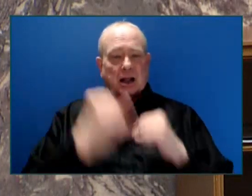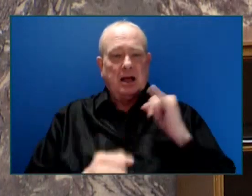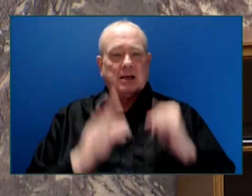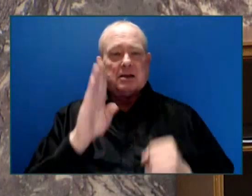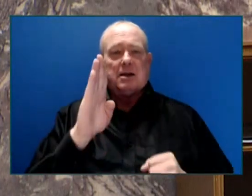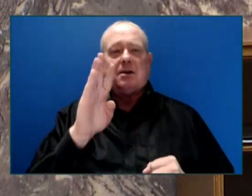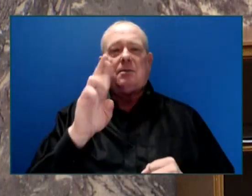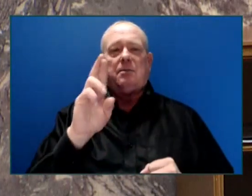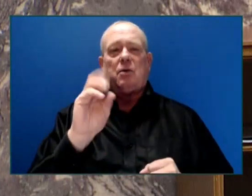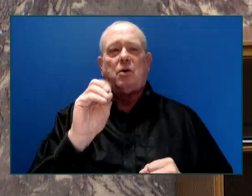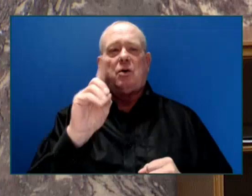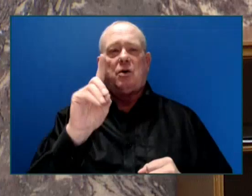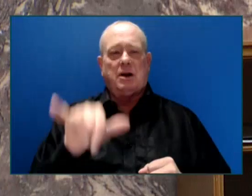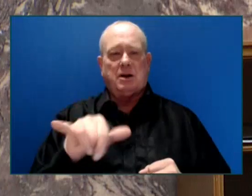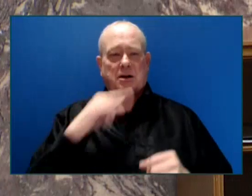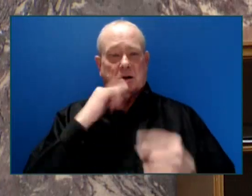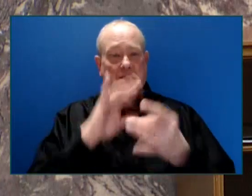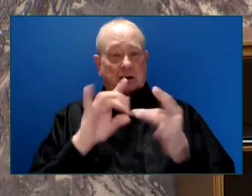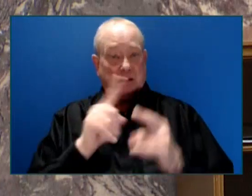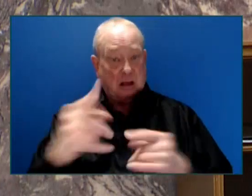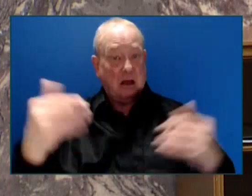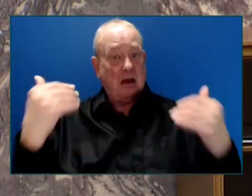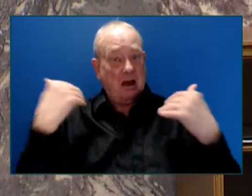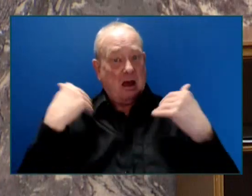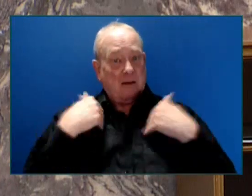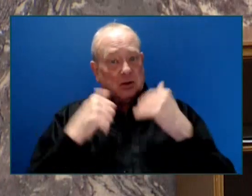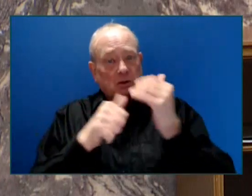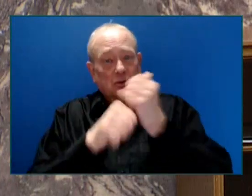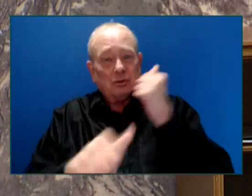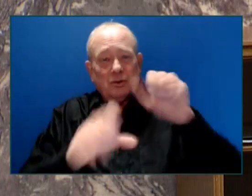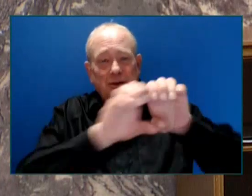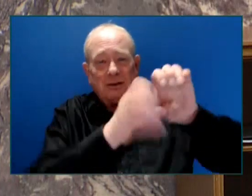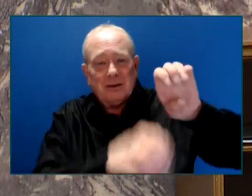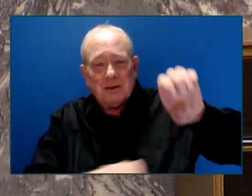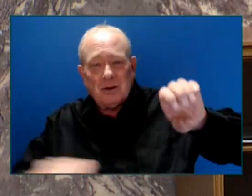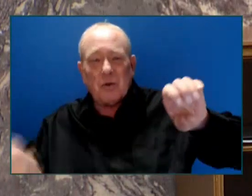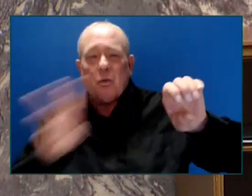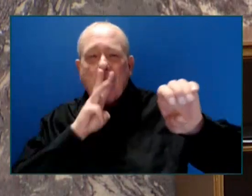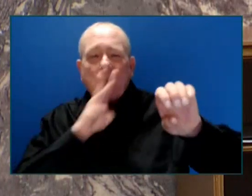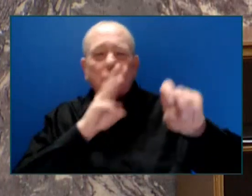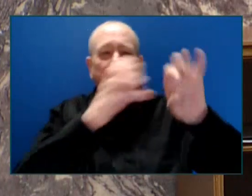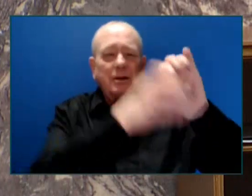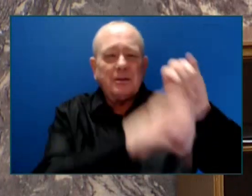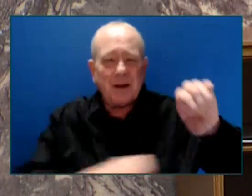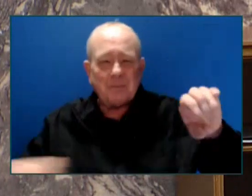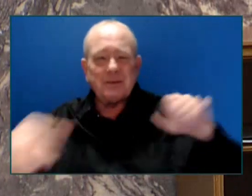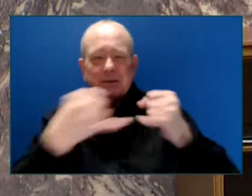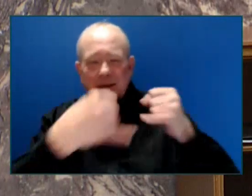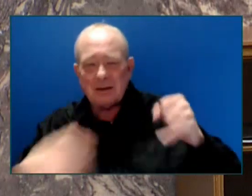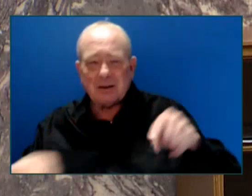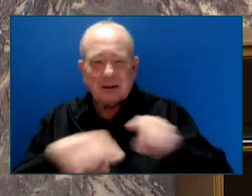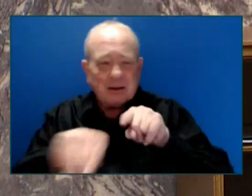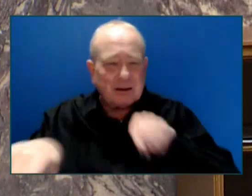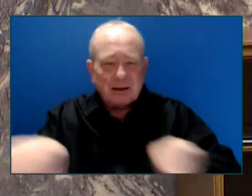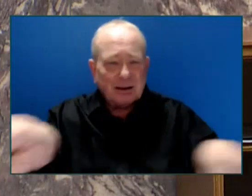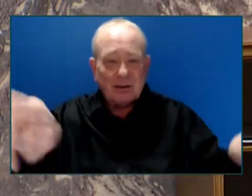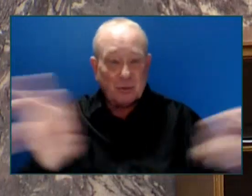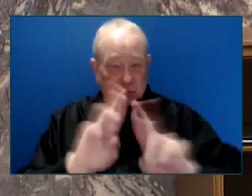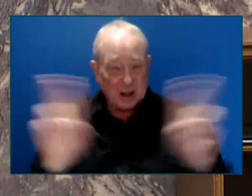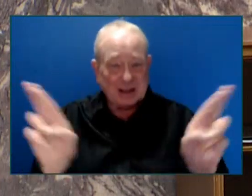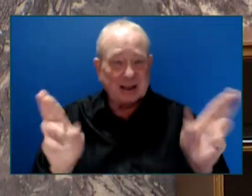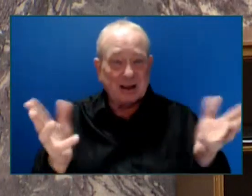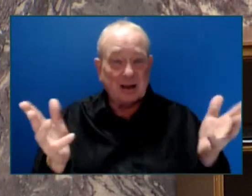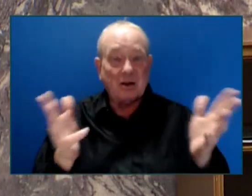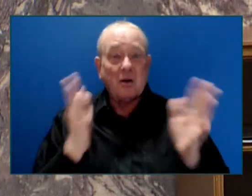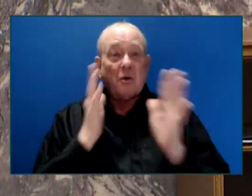supplies? Everything that it takes. And we're just going to assume that traffic is going to take care of itself," end quote.